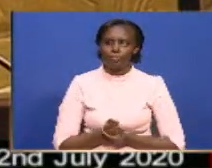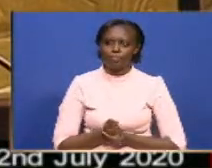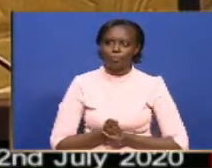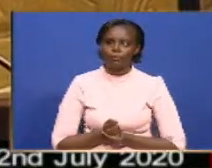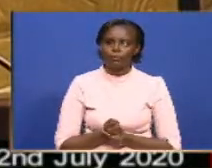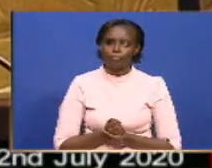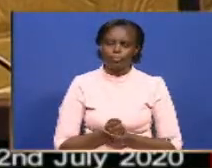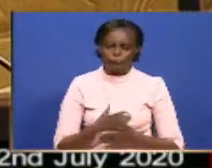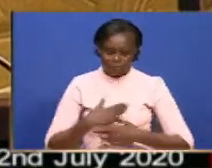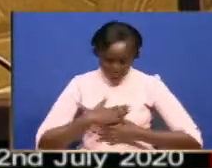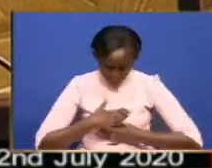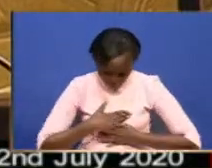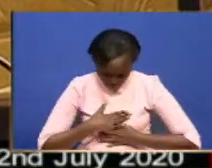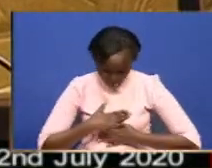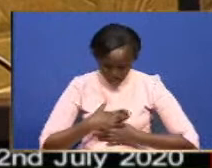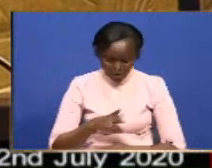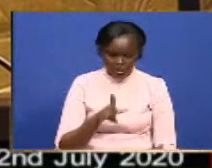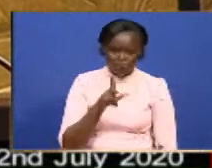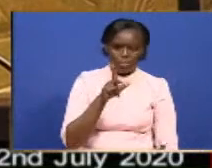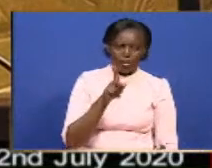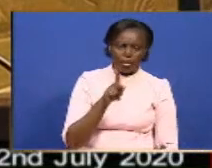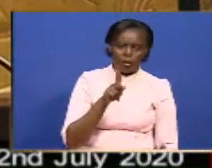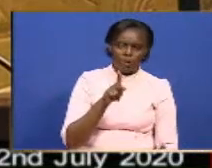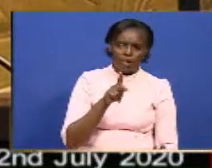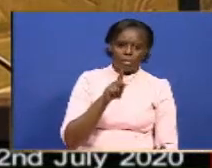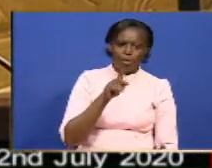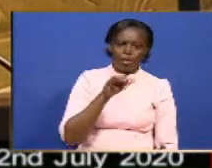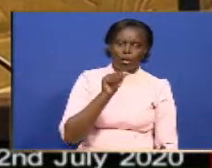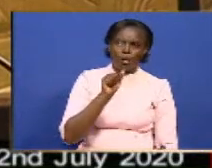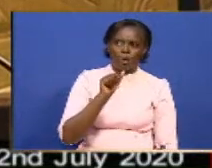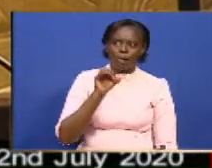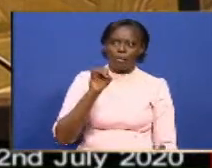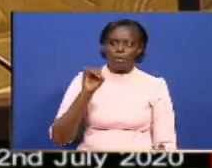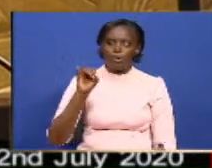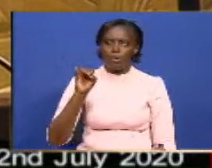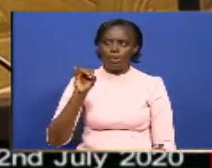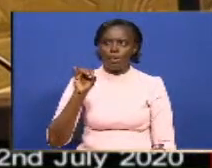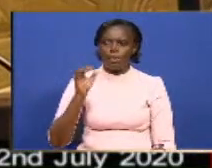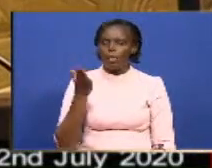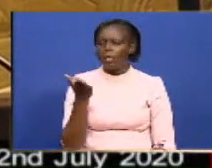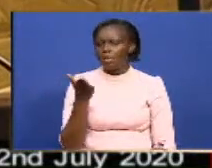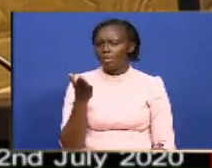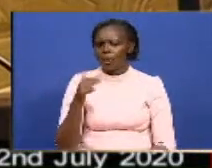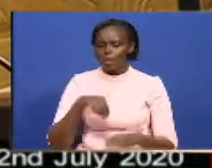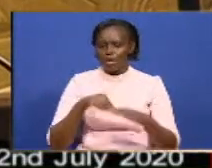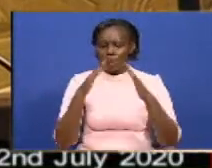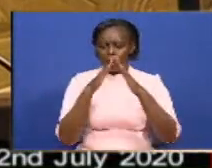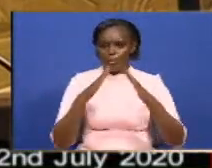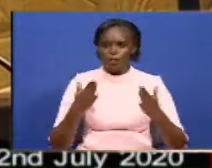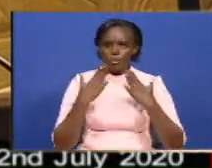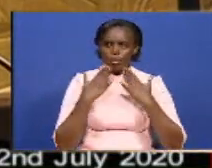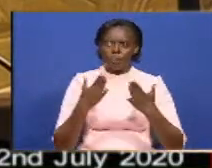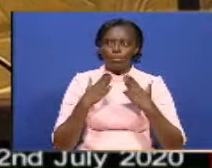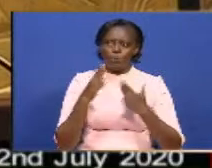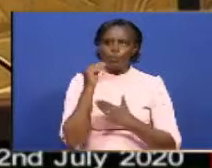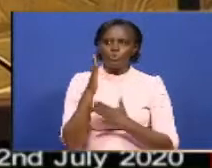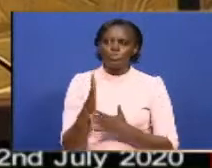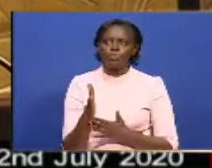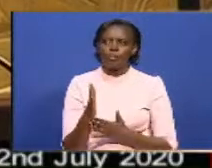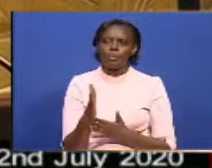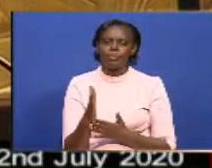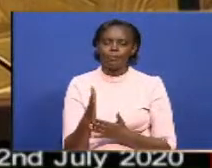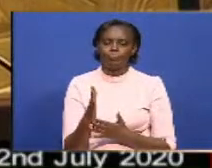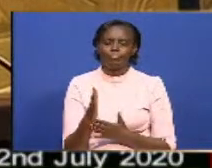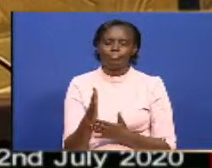The Honorable Kiai. Honorable Kiai in the House? Thank you, Madam Speaker. Oh, you're seated